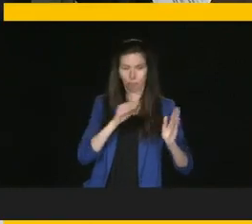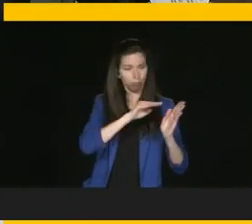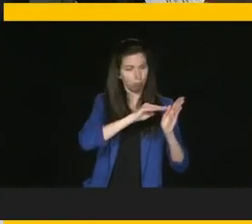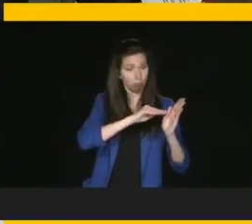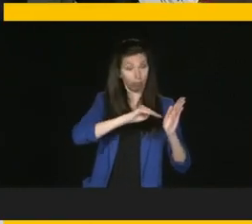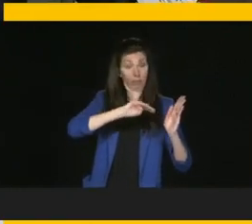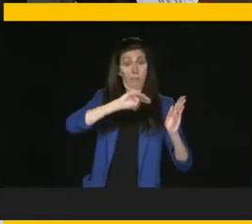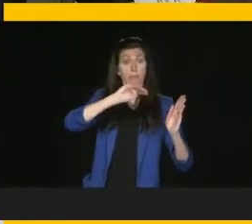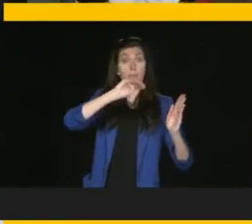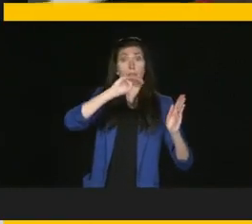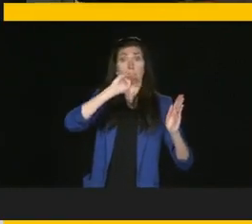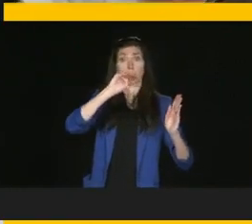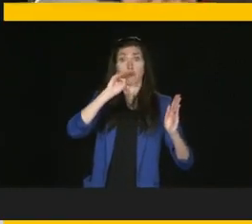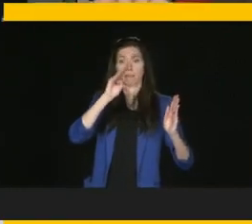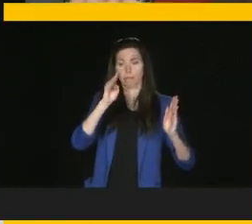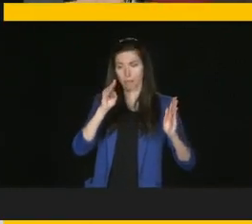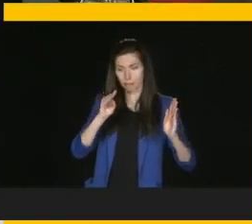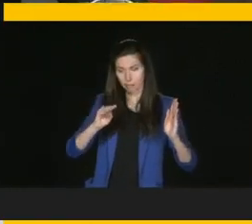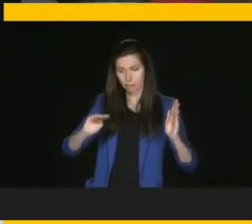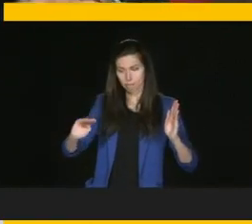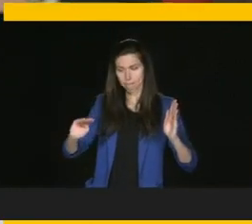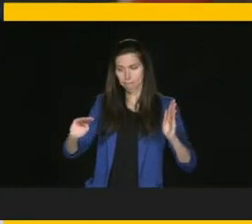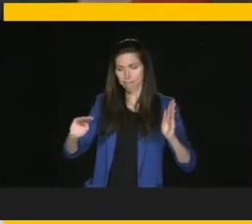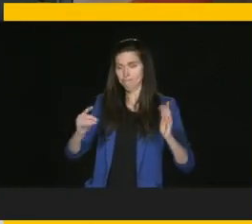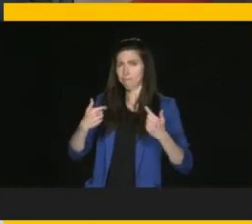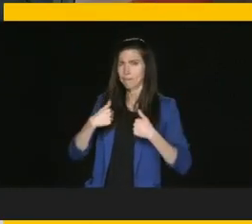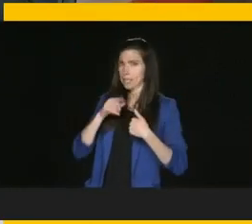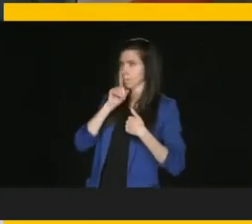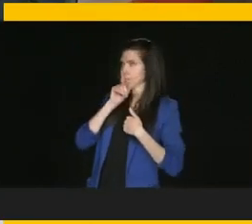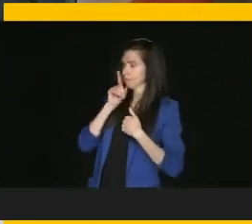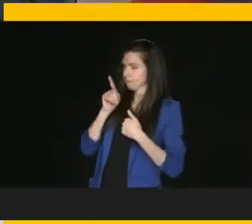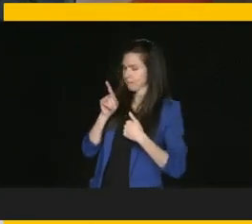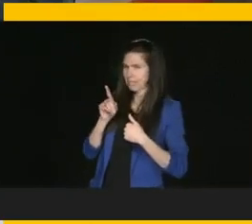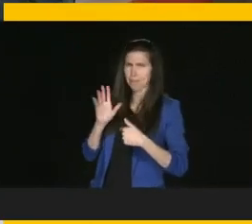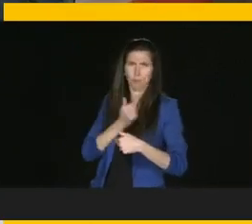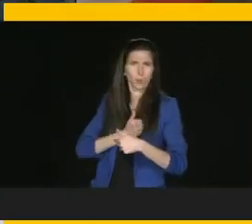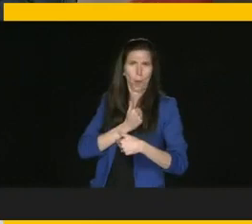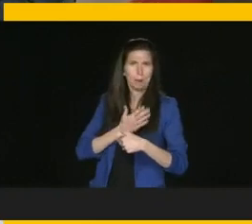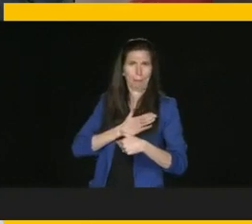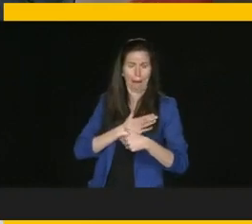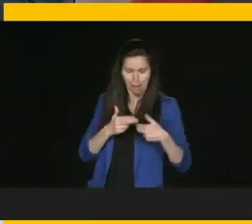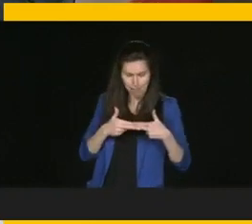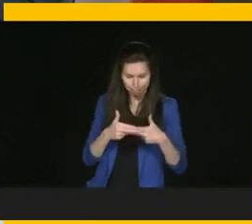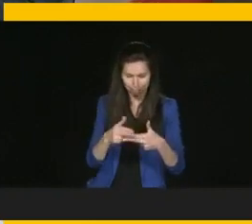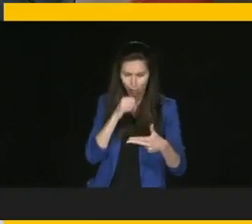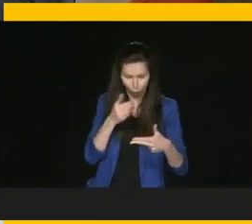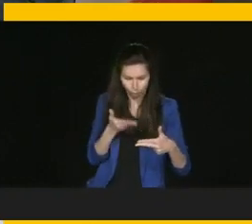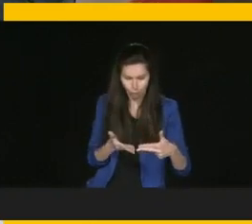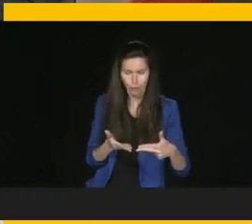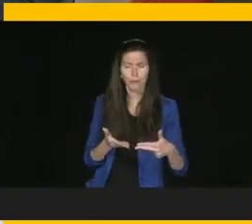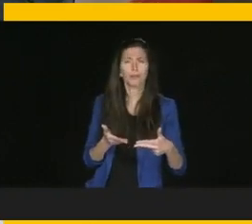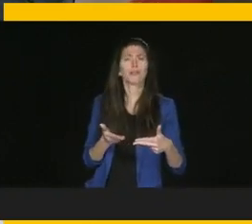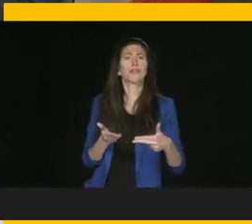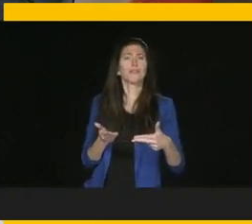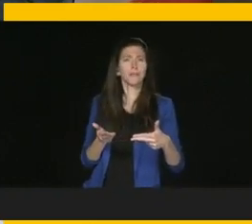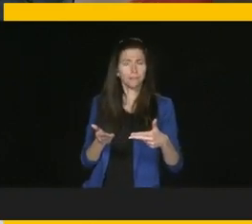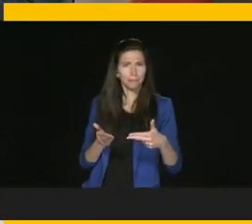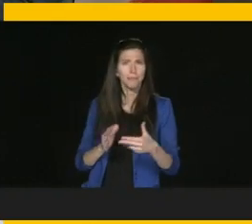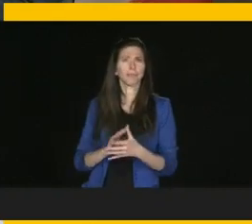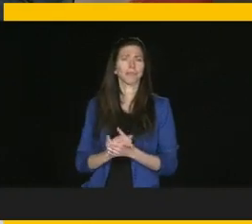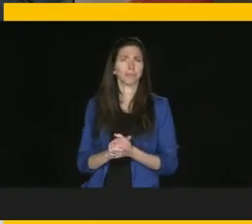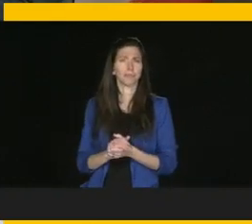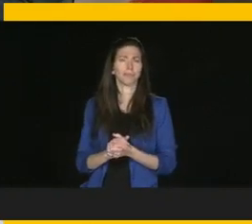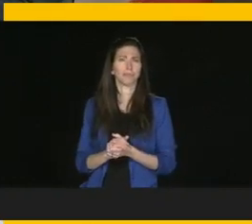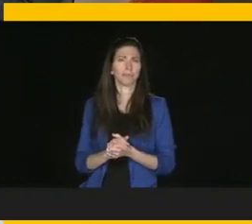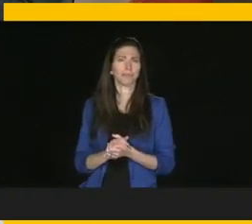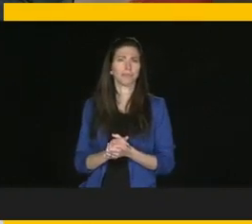the actual slide or page in front of me, but C'est peut-être jusqu'à l'été. we see that